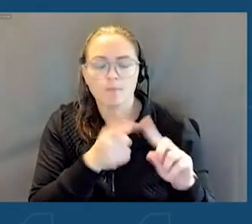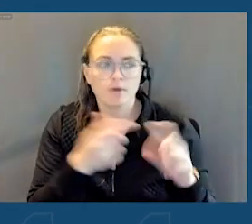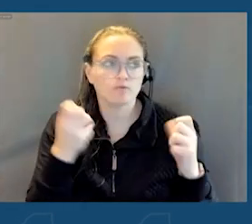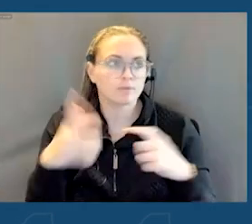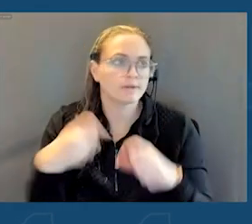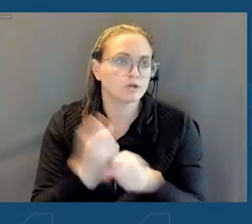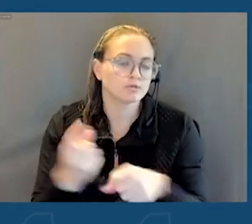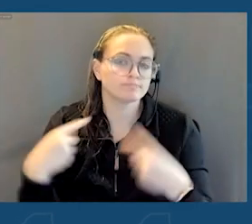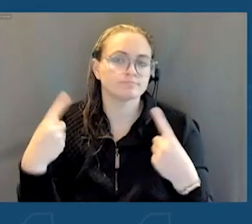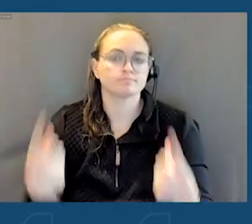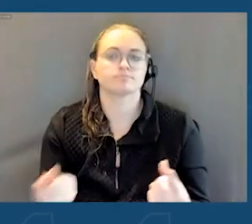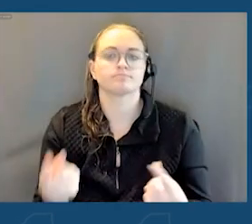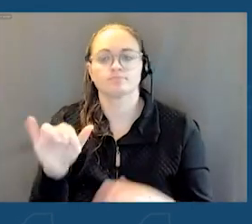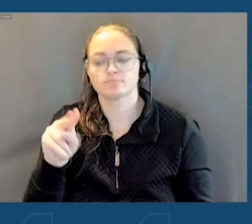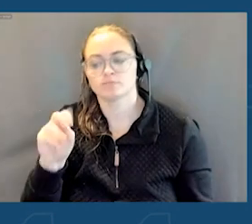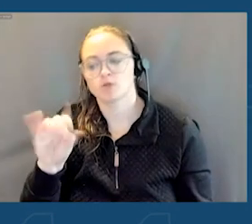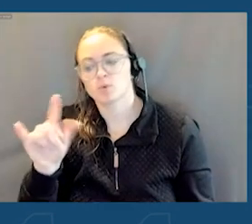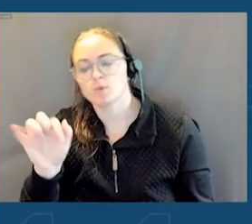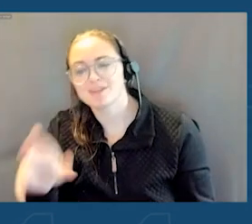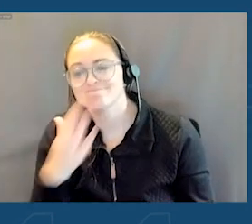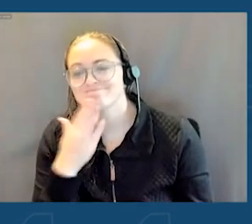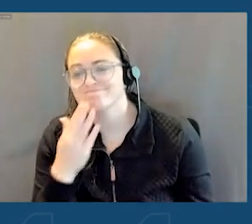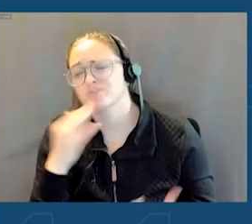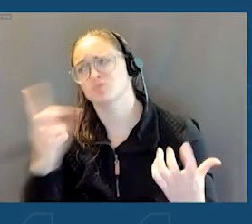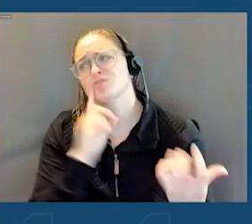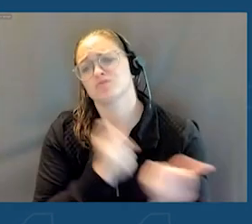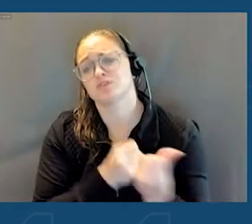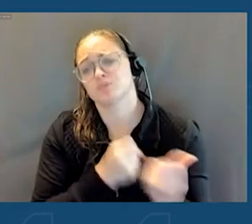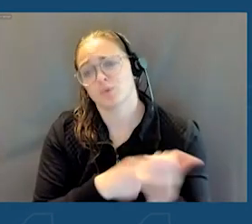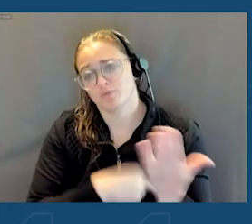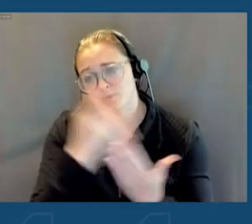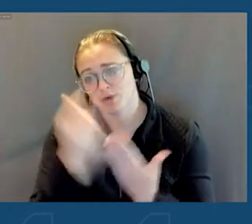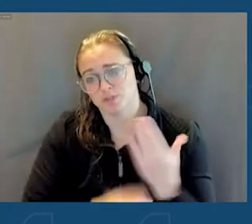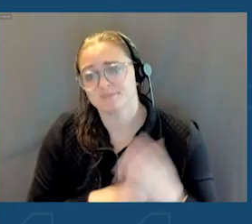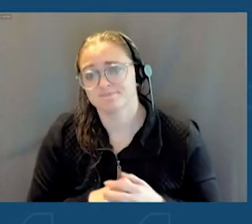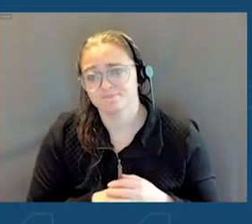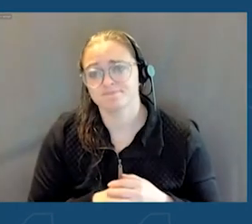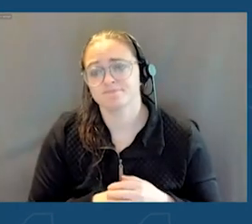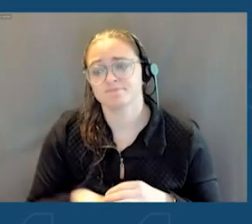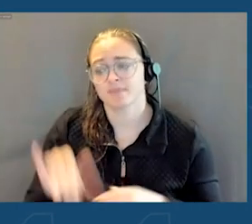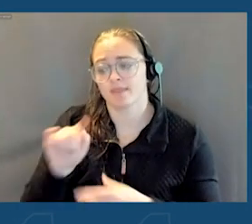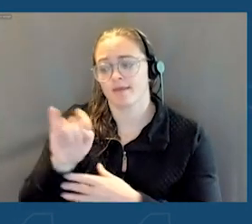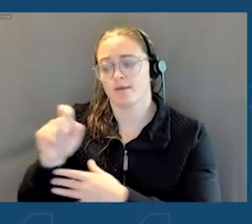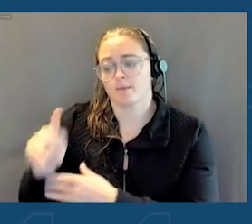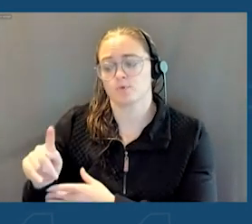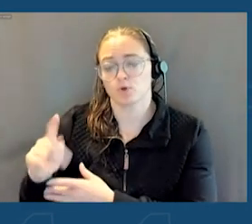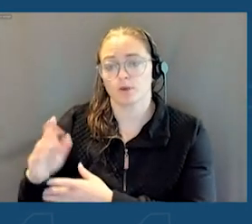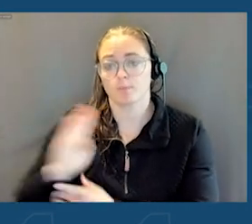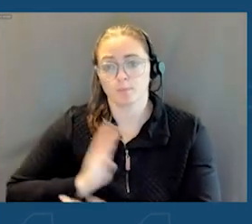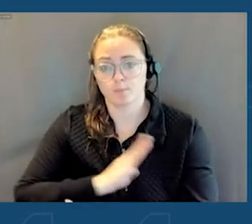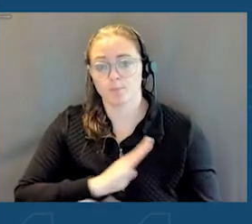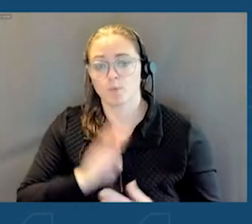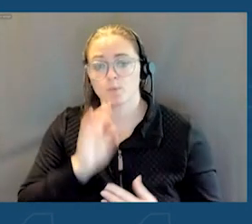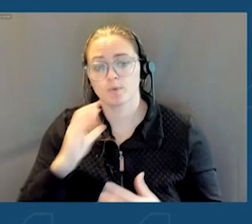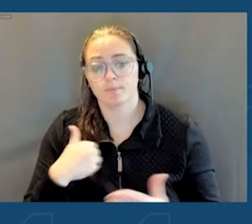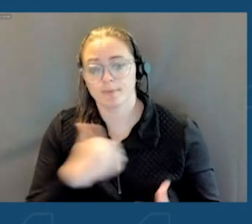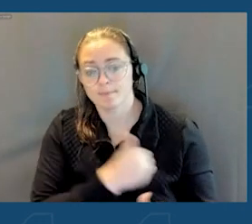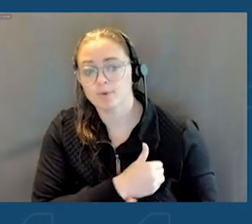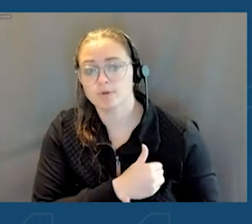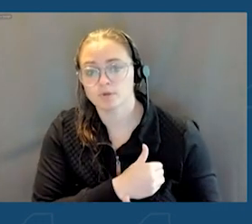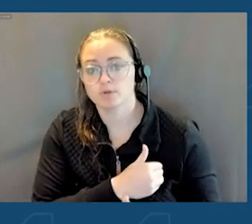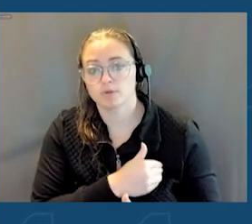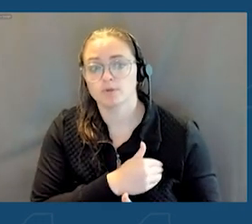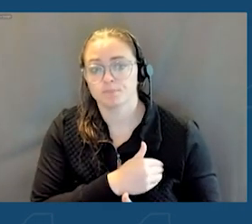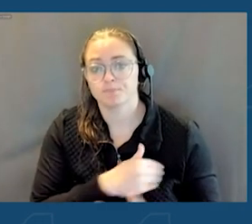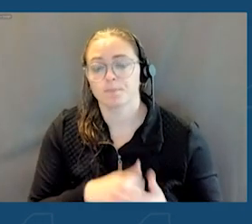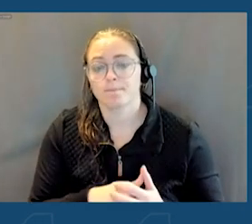generations. Jana Lieber, thank you very much for all the support of this project. Amtrak Board Chair Tony Kosha, thank you, Amtrak. This